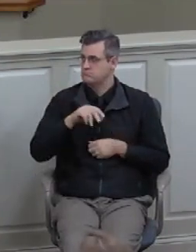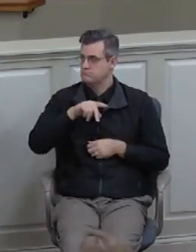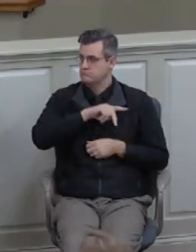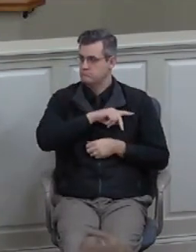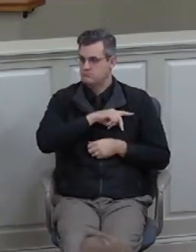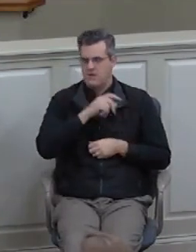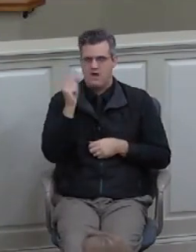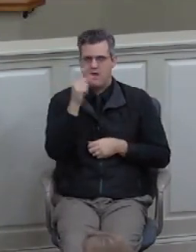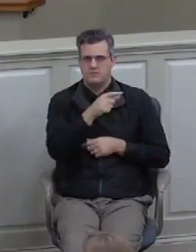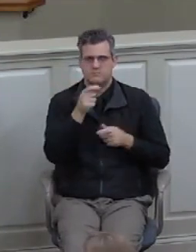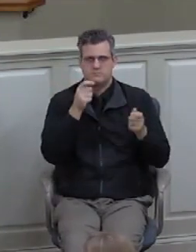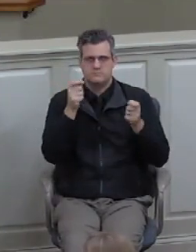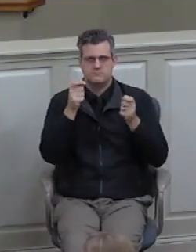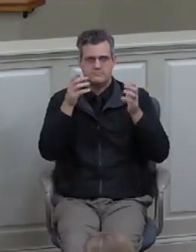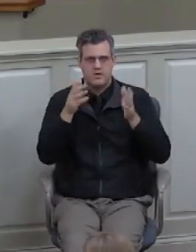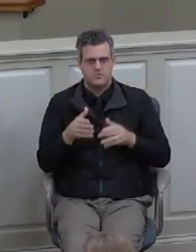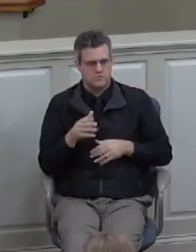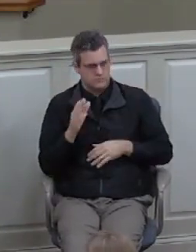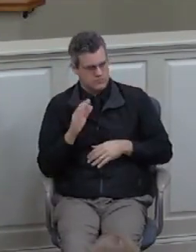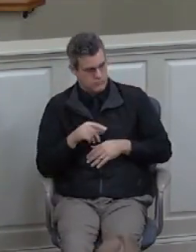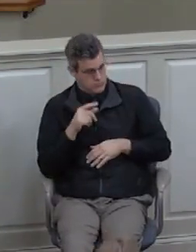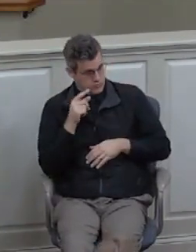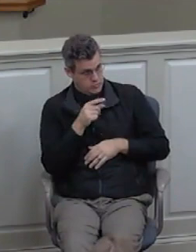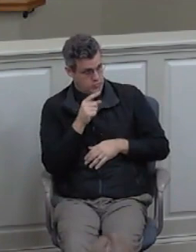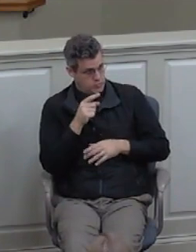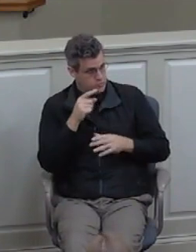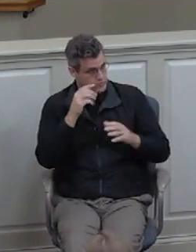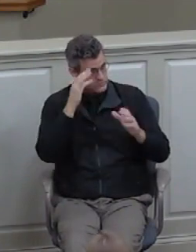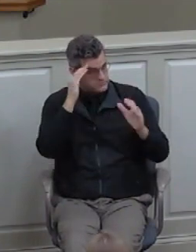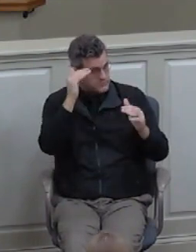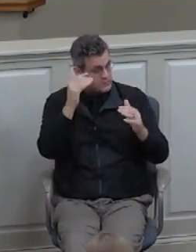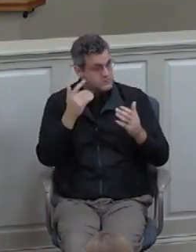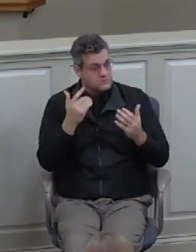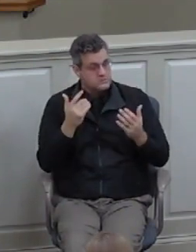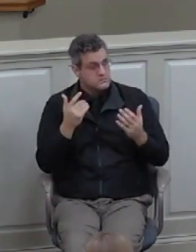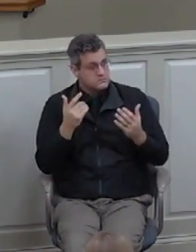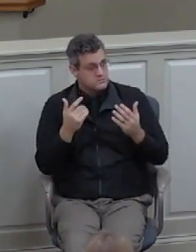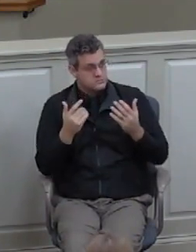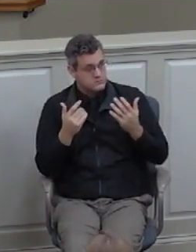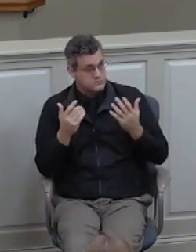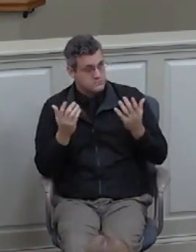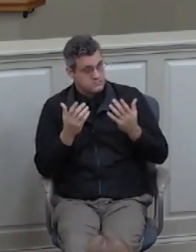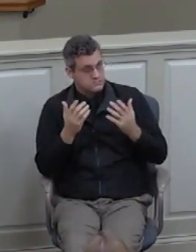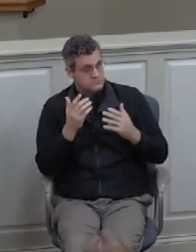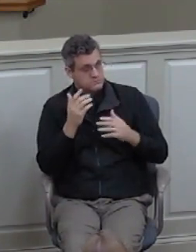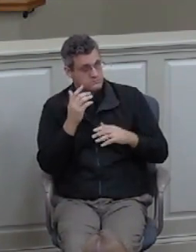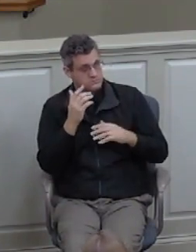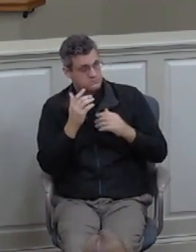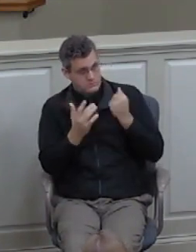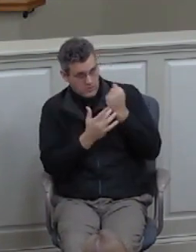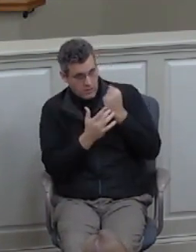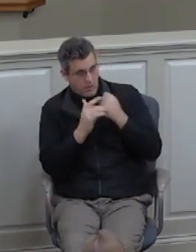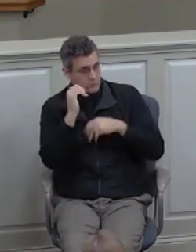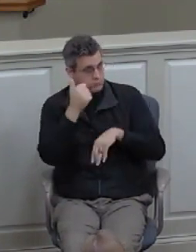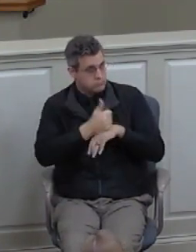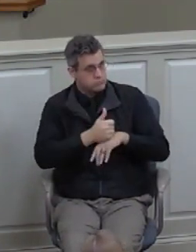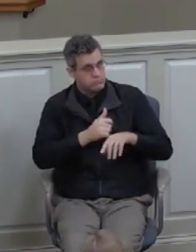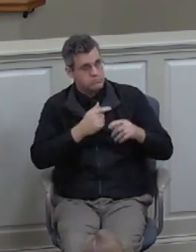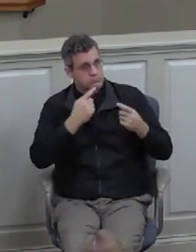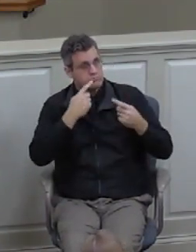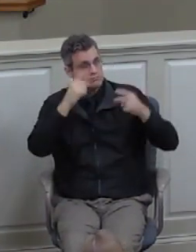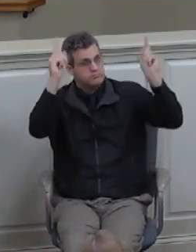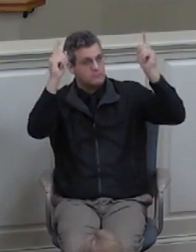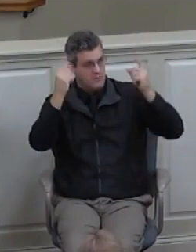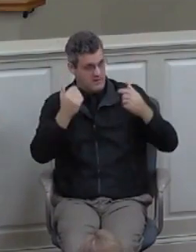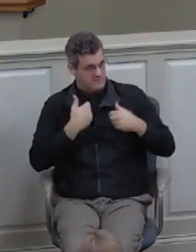Mr. Milliron, do you anticipate success in establishing enough technology that we